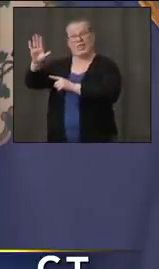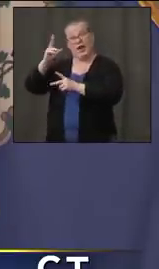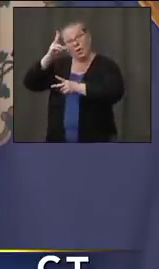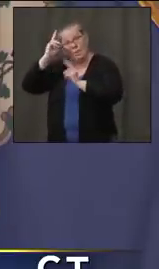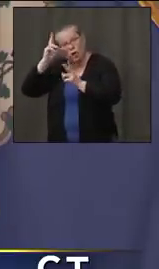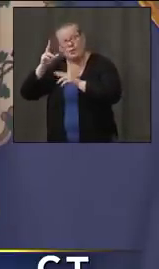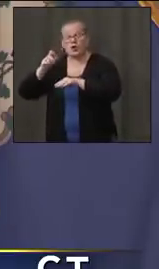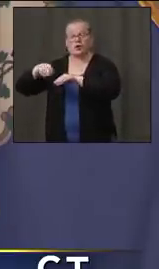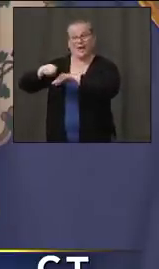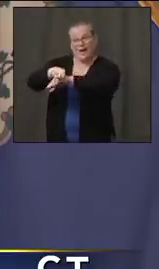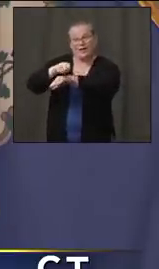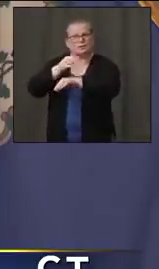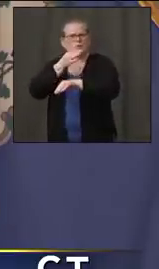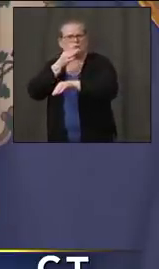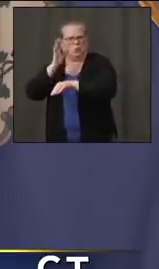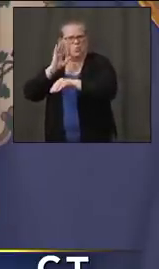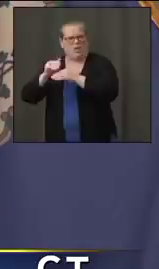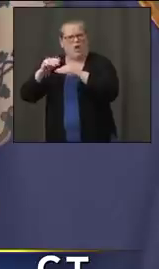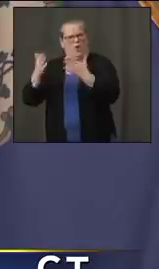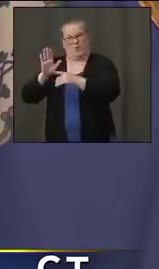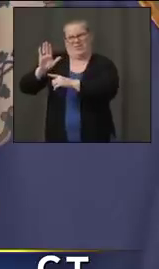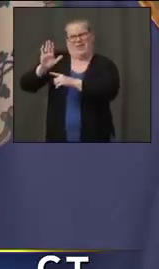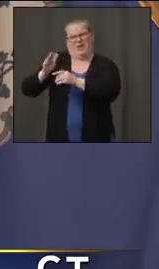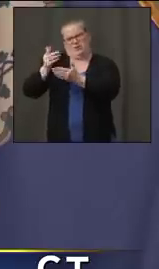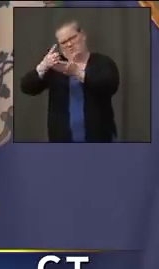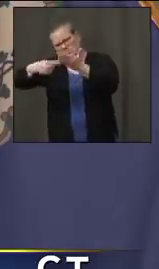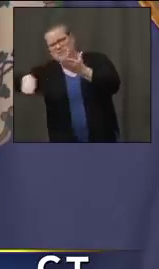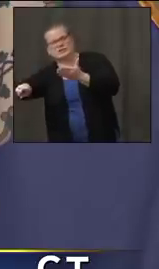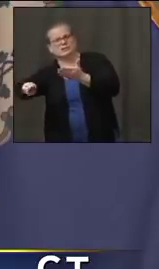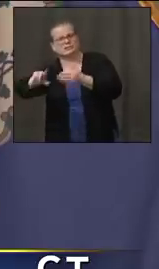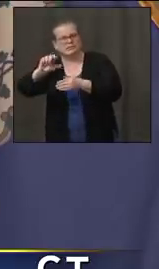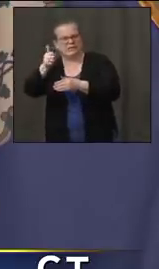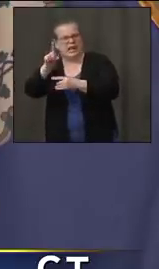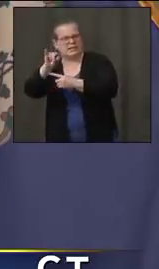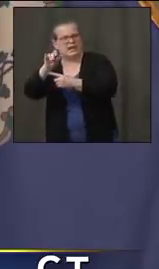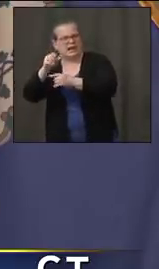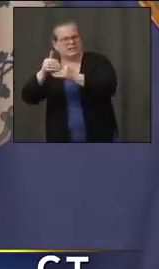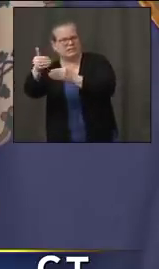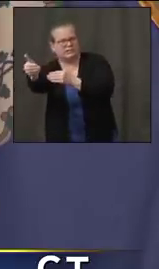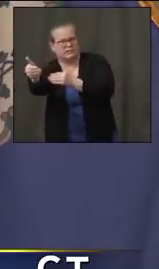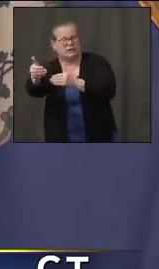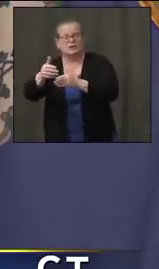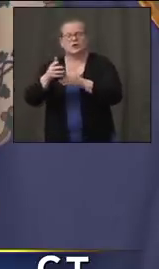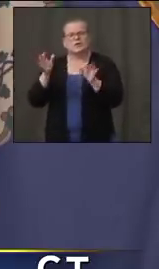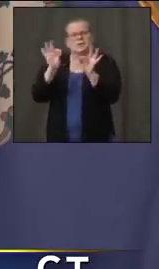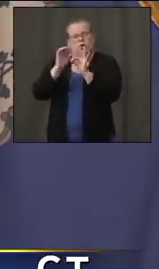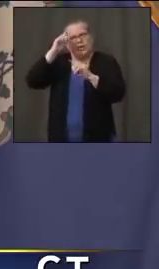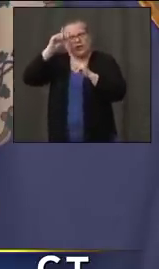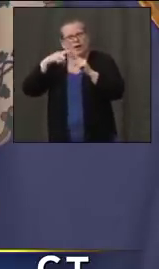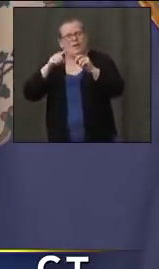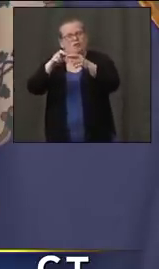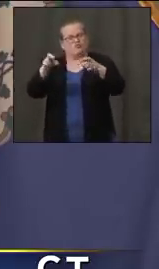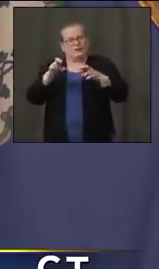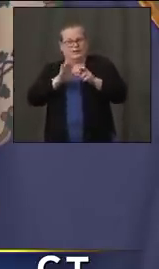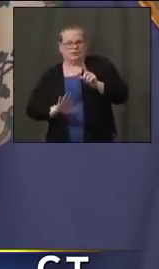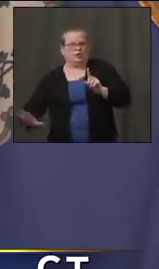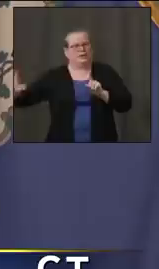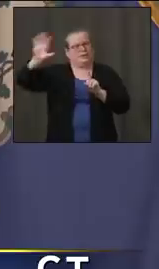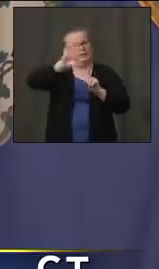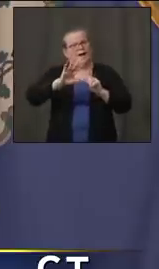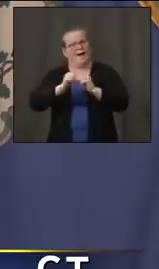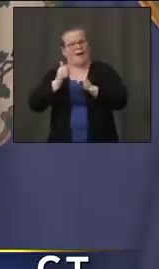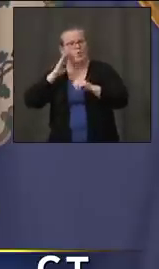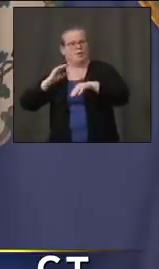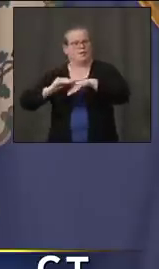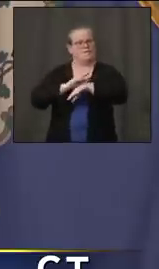we think about what the right balance is going forward. So with that, let me just let David walk through the protocols a little